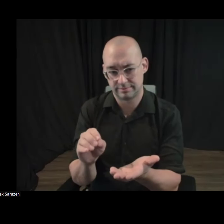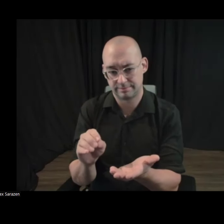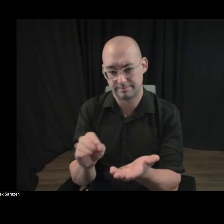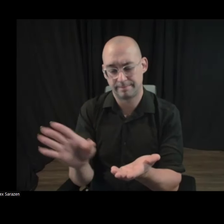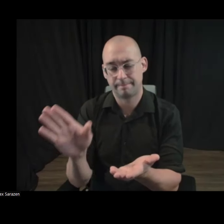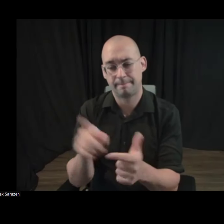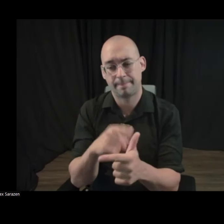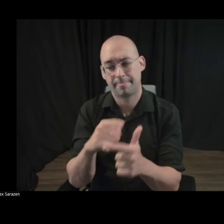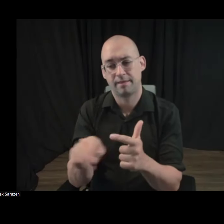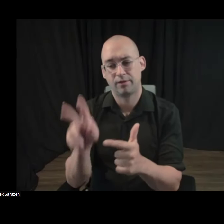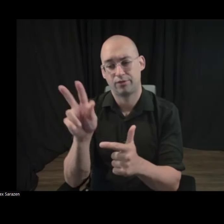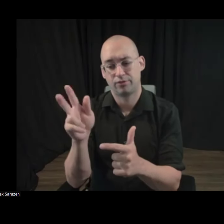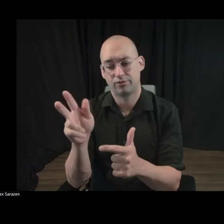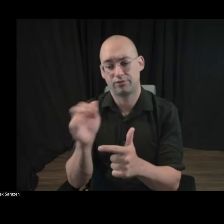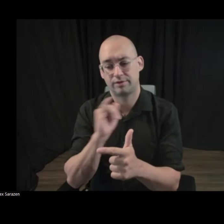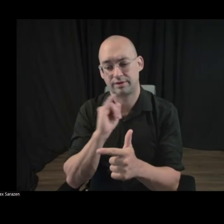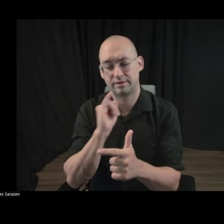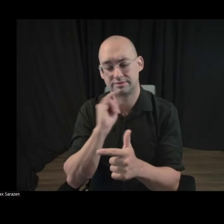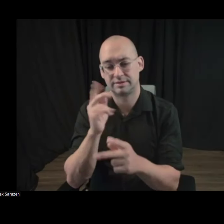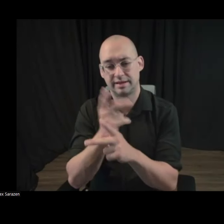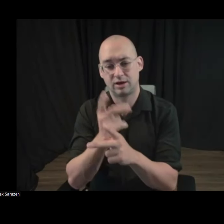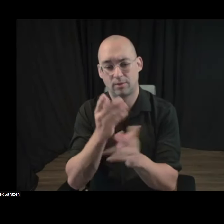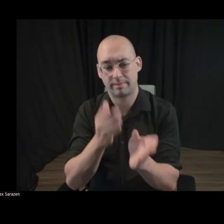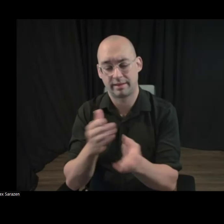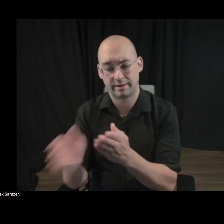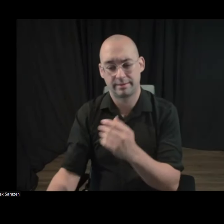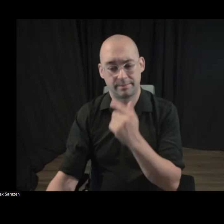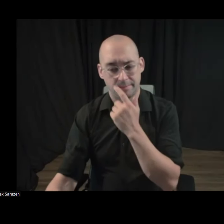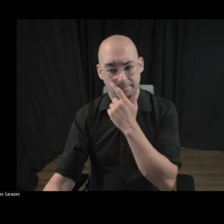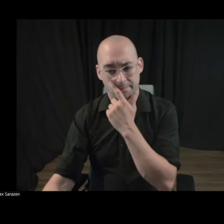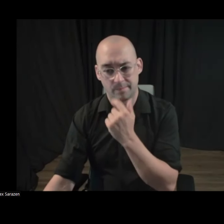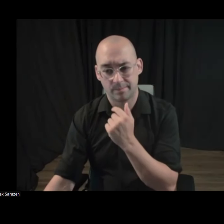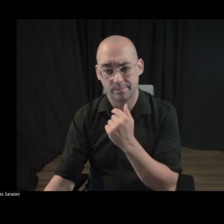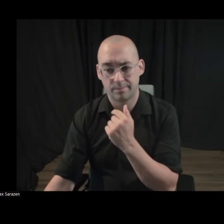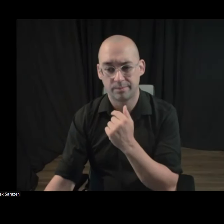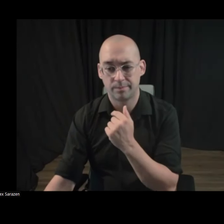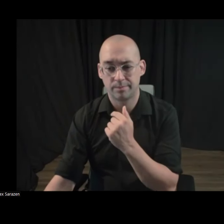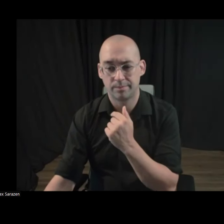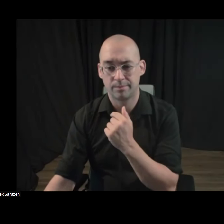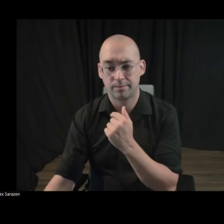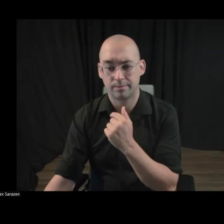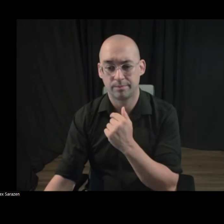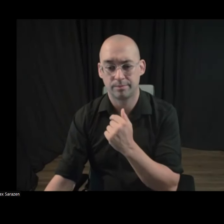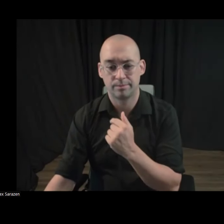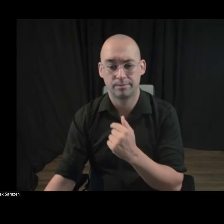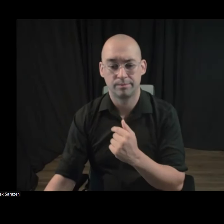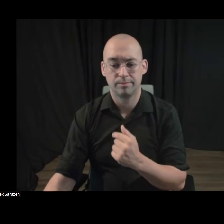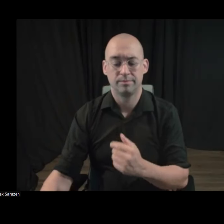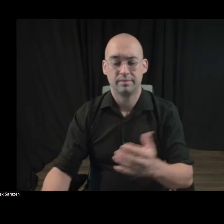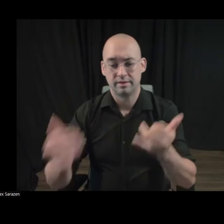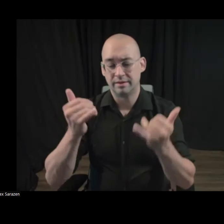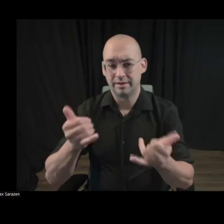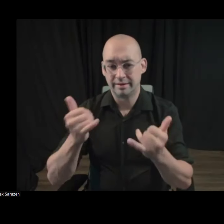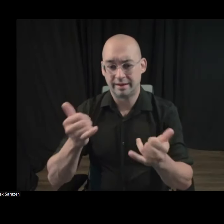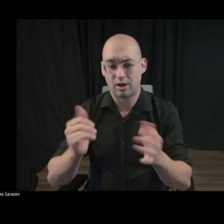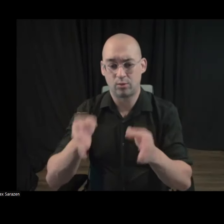then the third would be care planning. So I just wanted to make a link here. Ranjana, who's